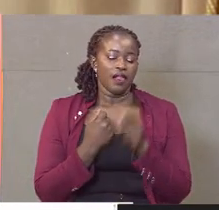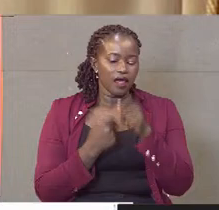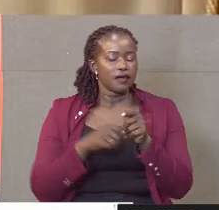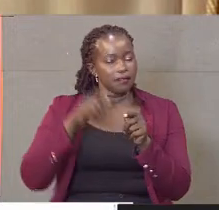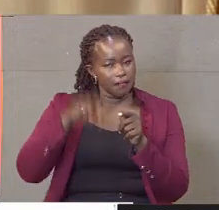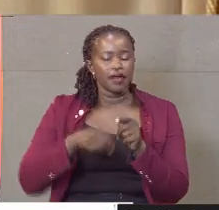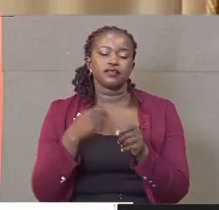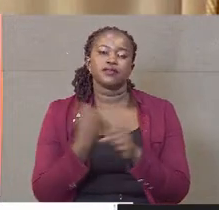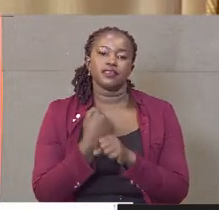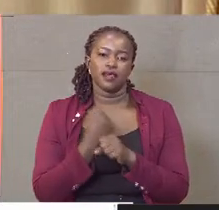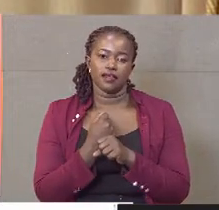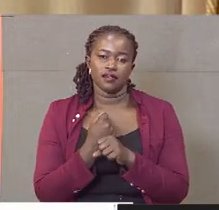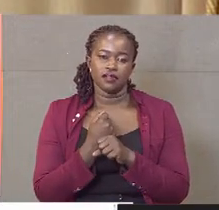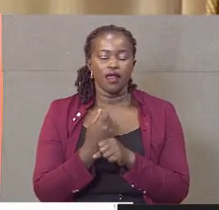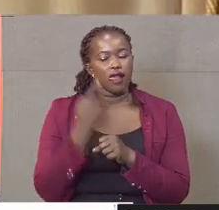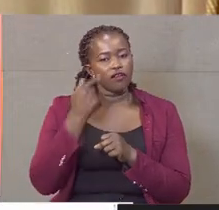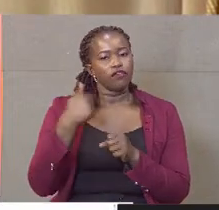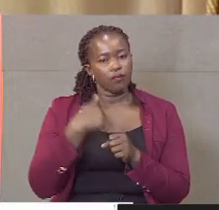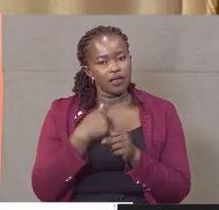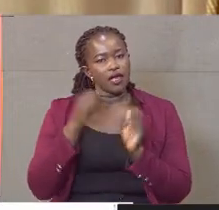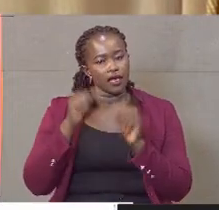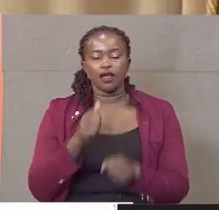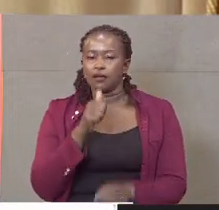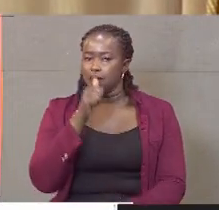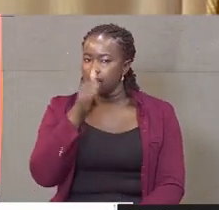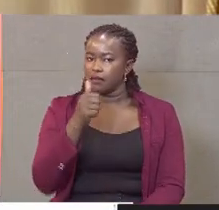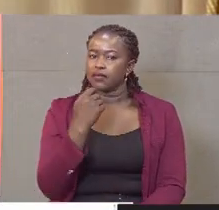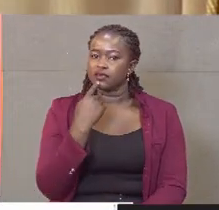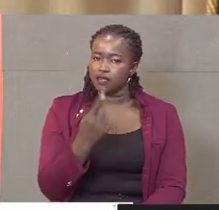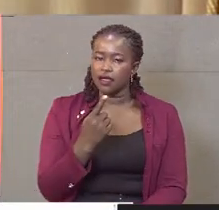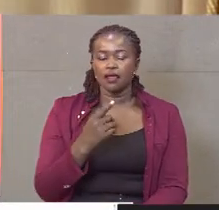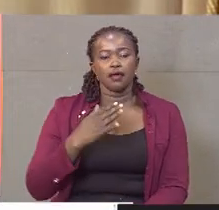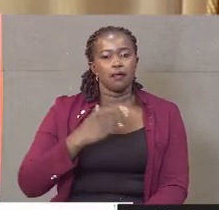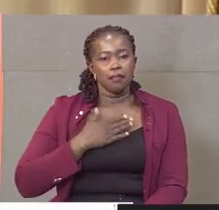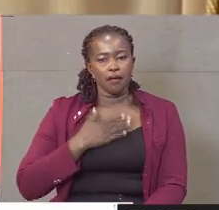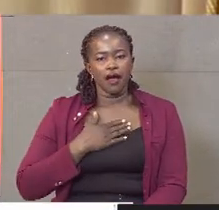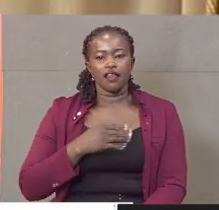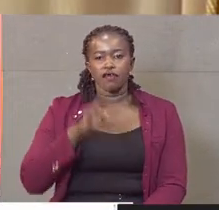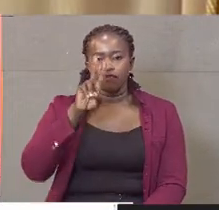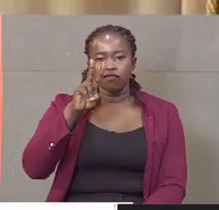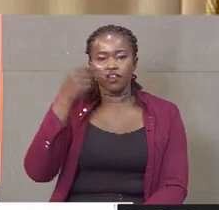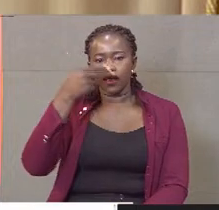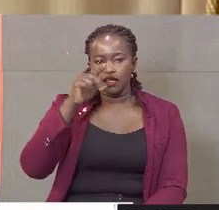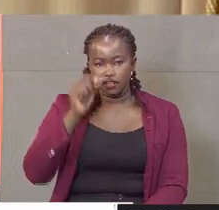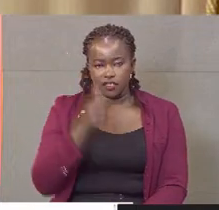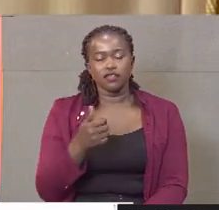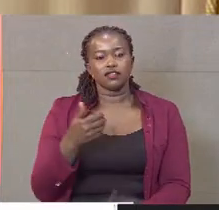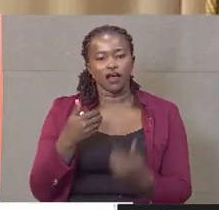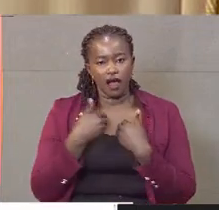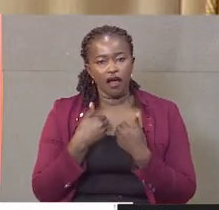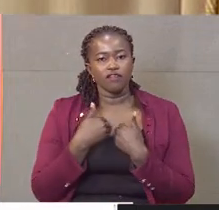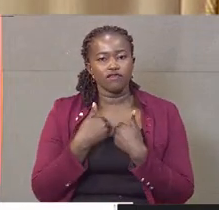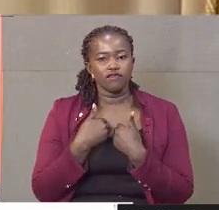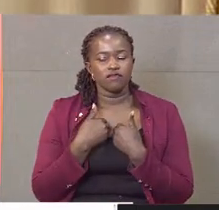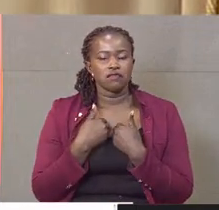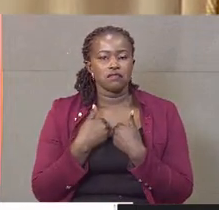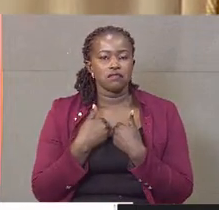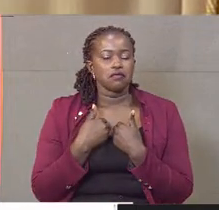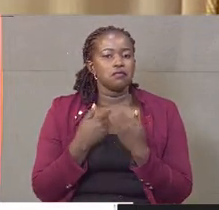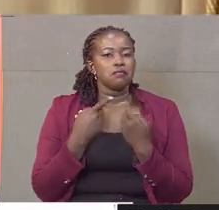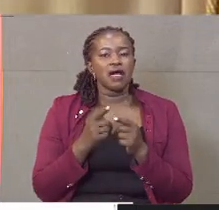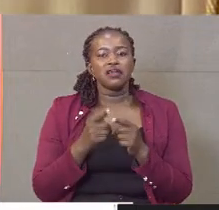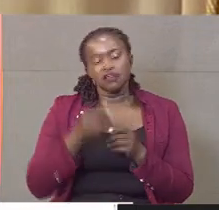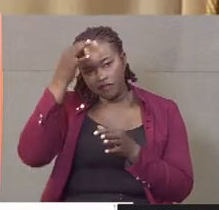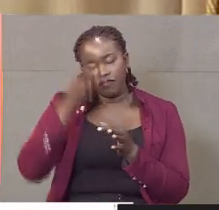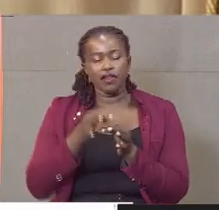done. For me, I can proudly say my VHTs have gambles, have bicycles, have what. But what about